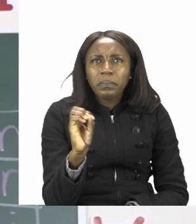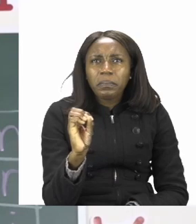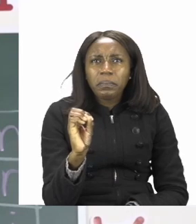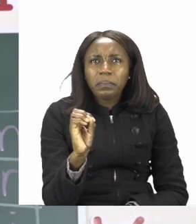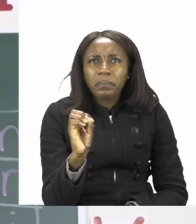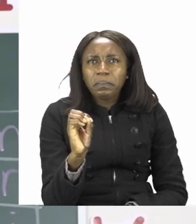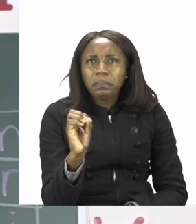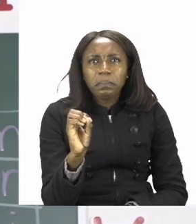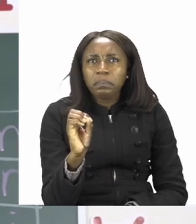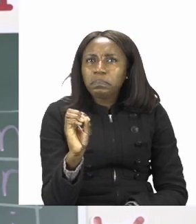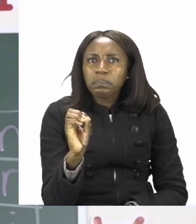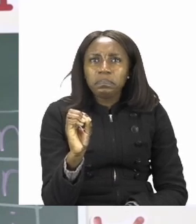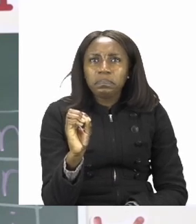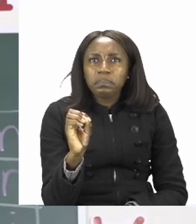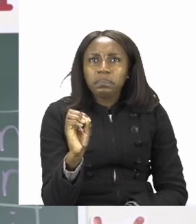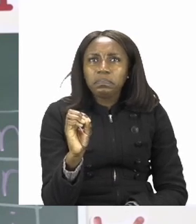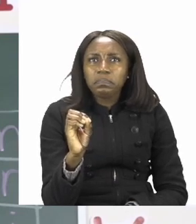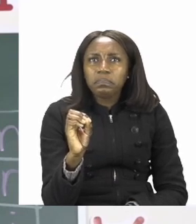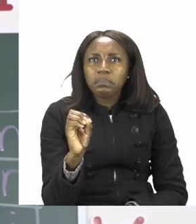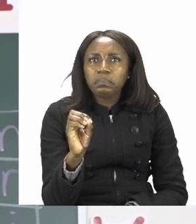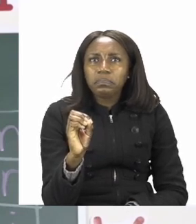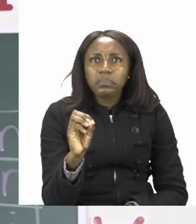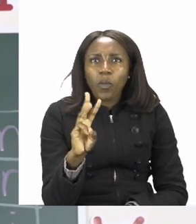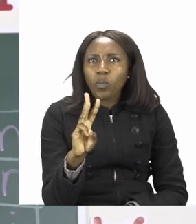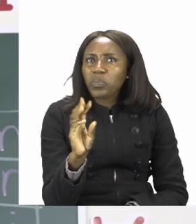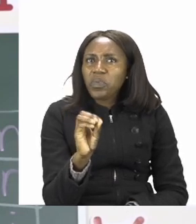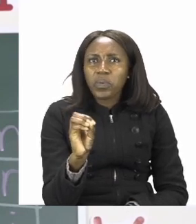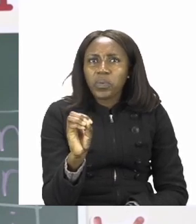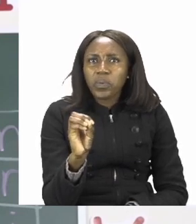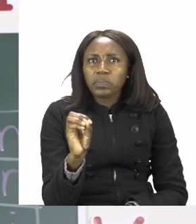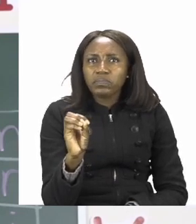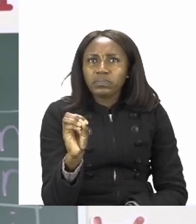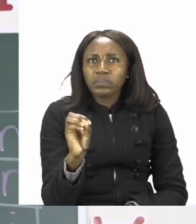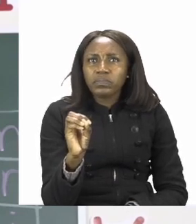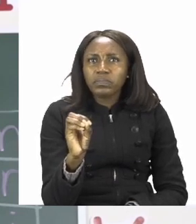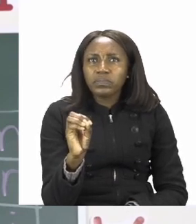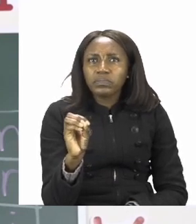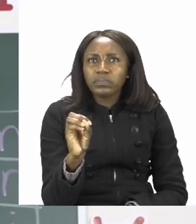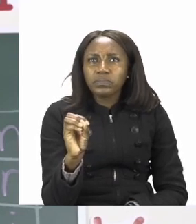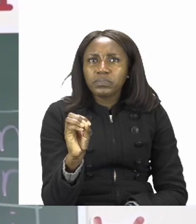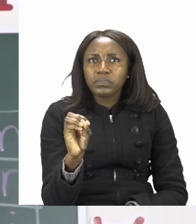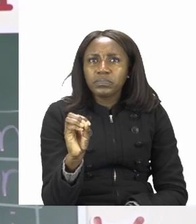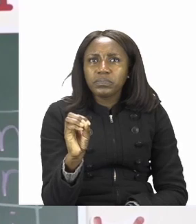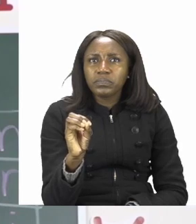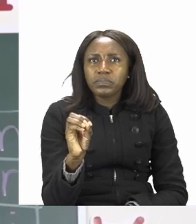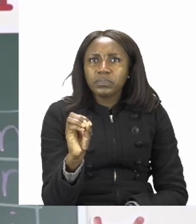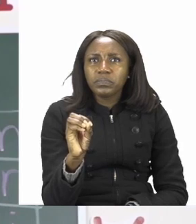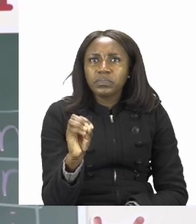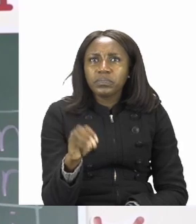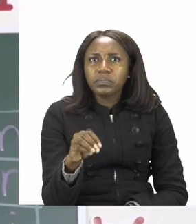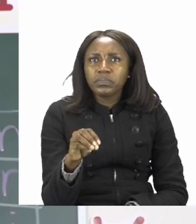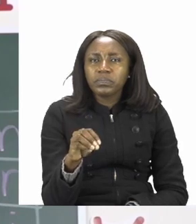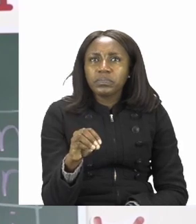No W here as well. There is no W so far.